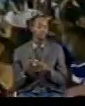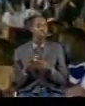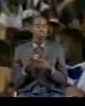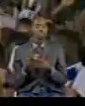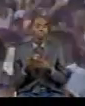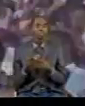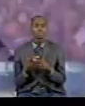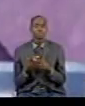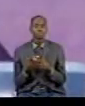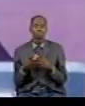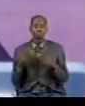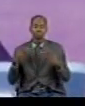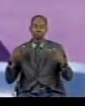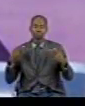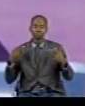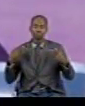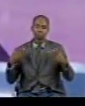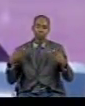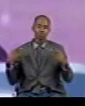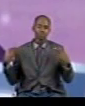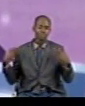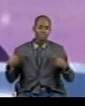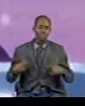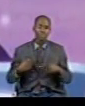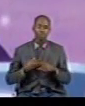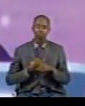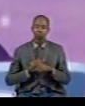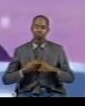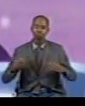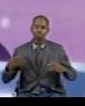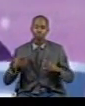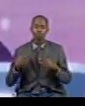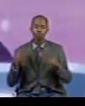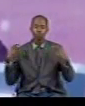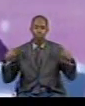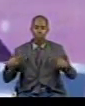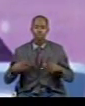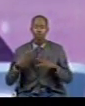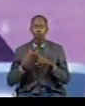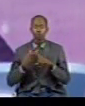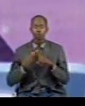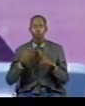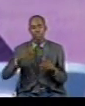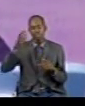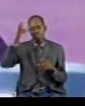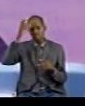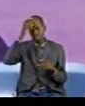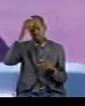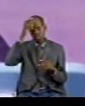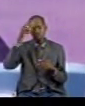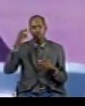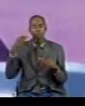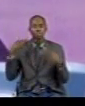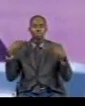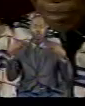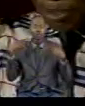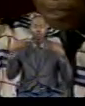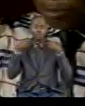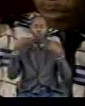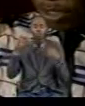Afflictions of the devil, afflictions of the enemy, the yoke and the curse be broken right